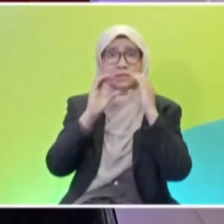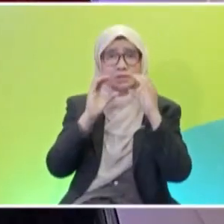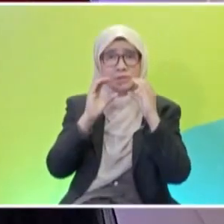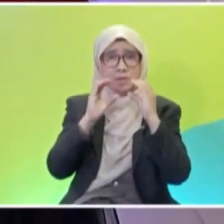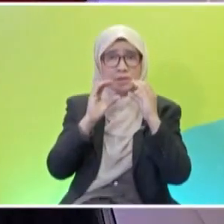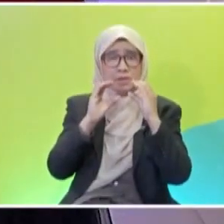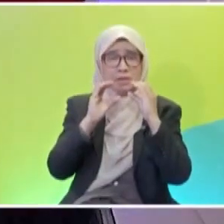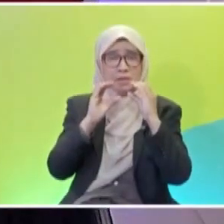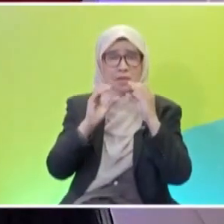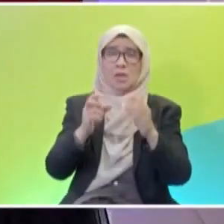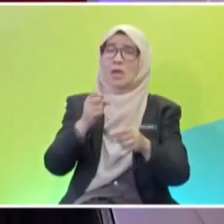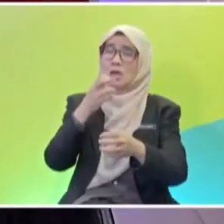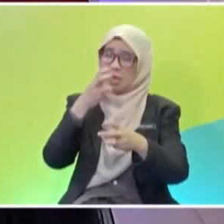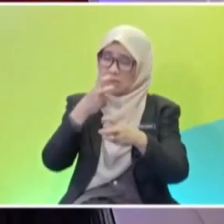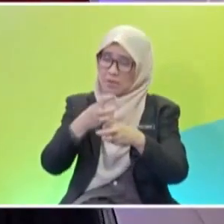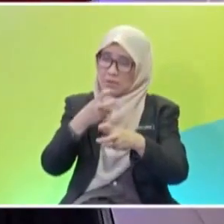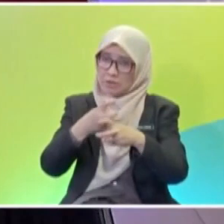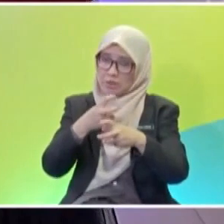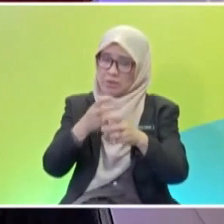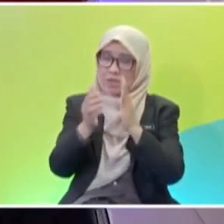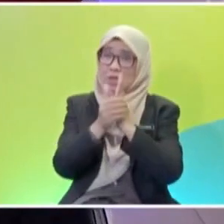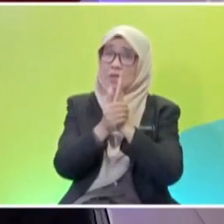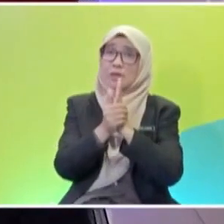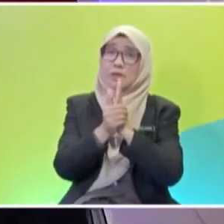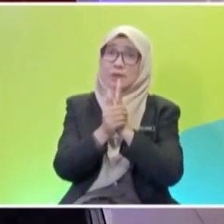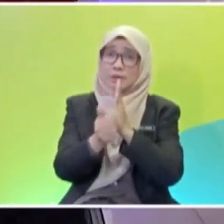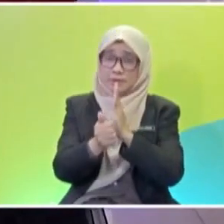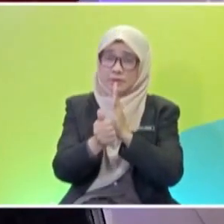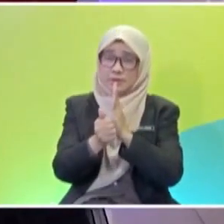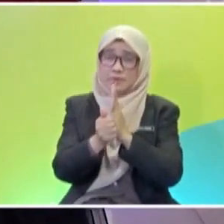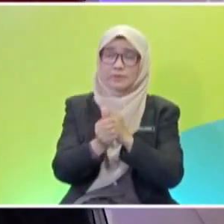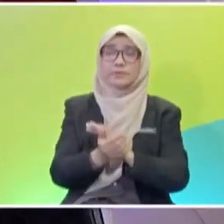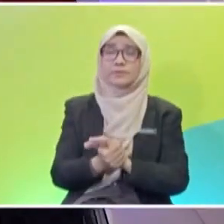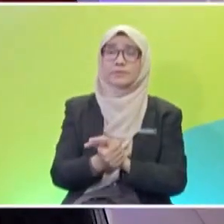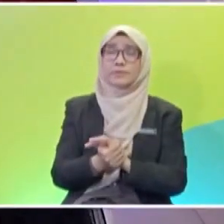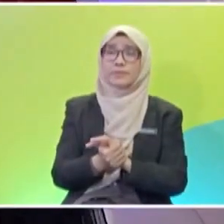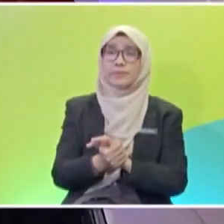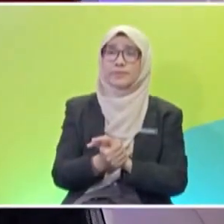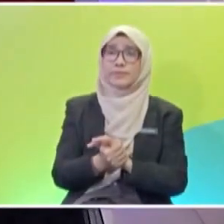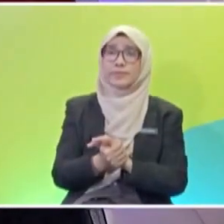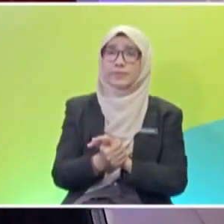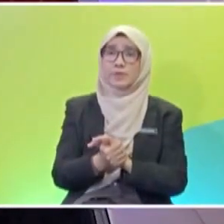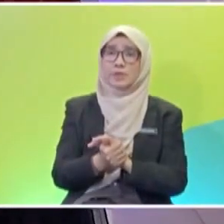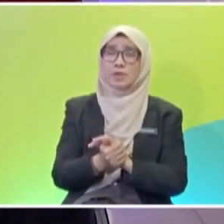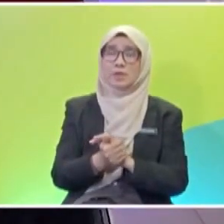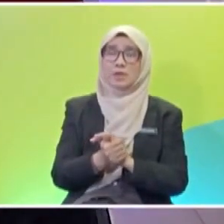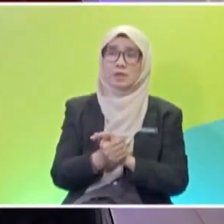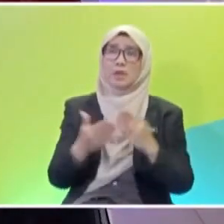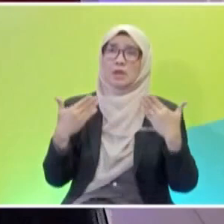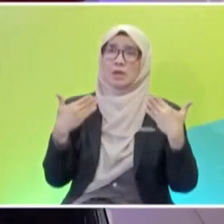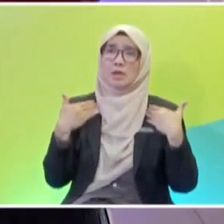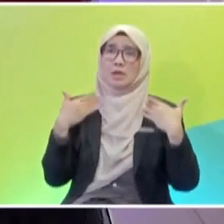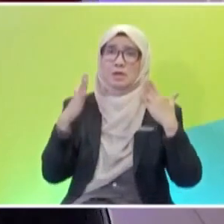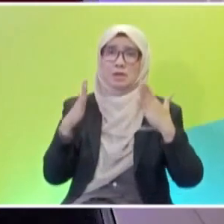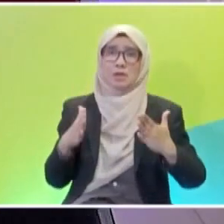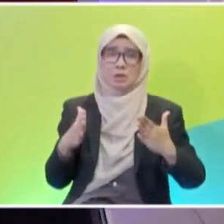for any kind of pupil. Even proficient pupils always get a bit nervous when I bring in my ice cream sticks. I have my